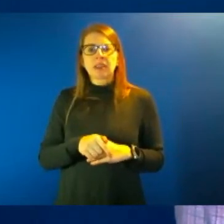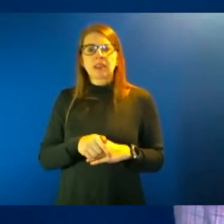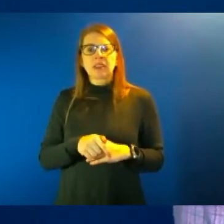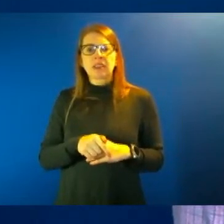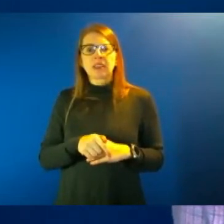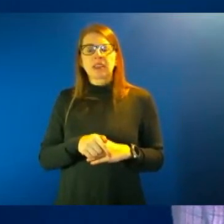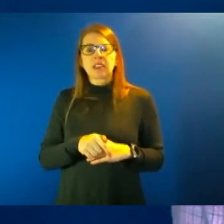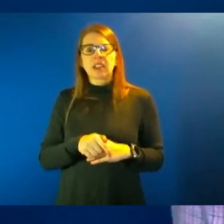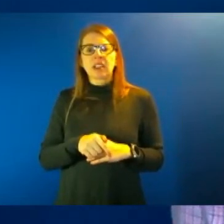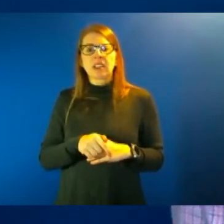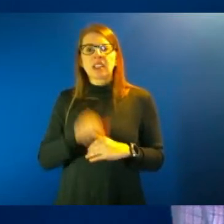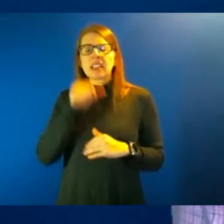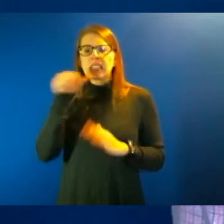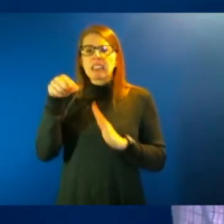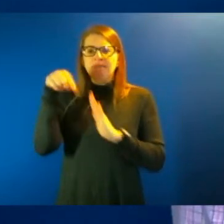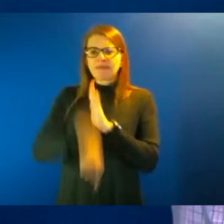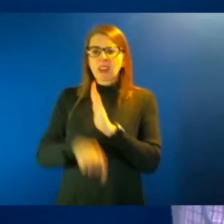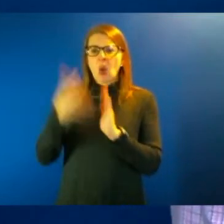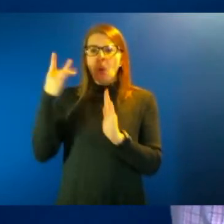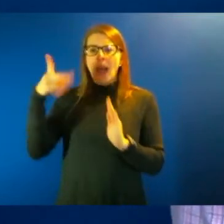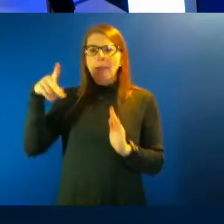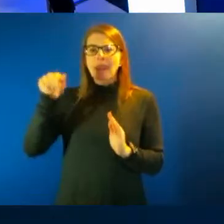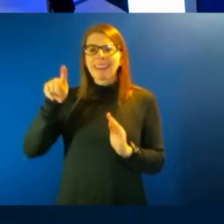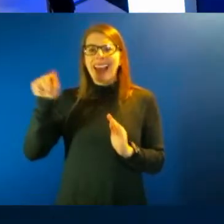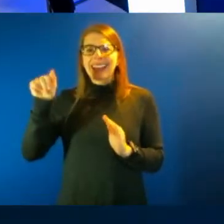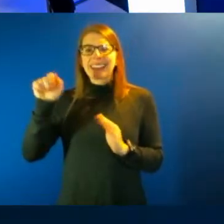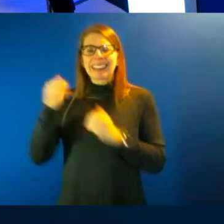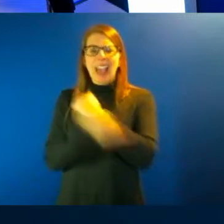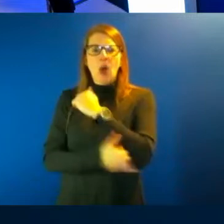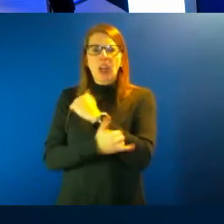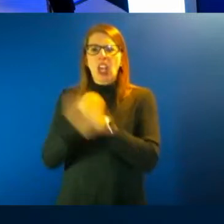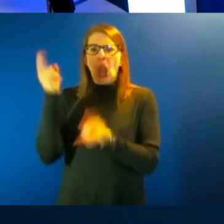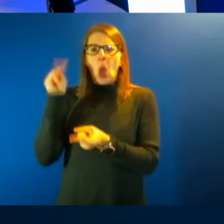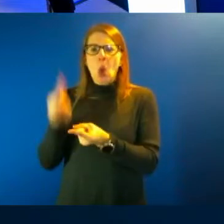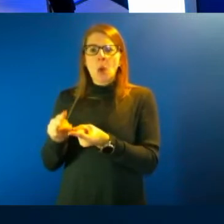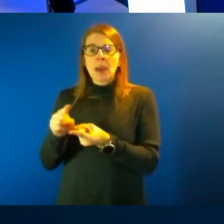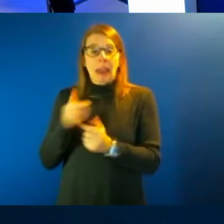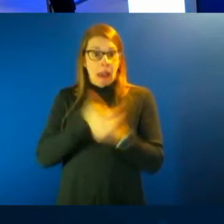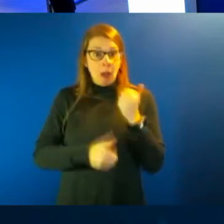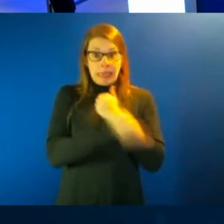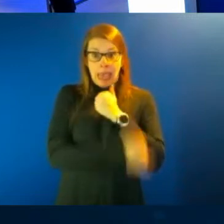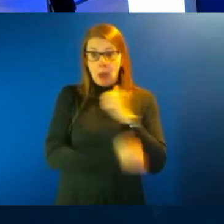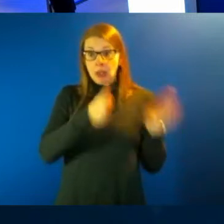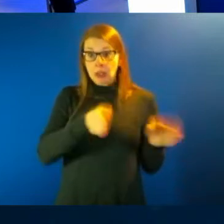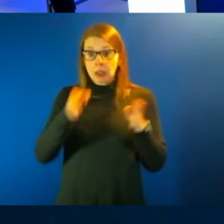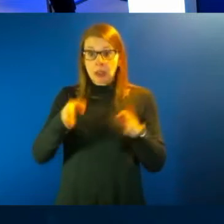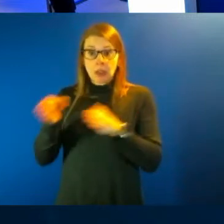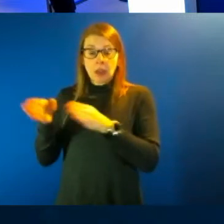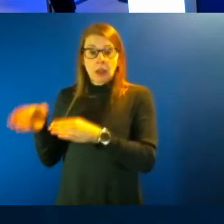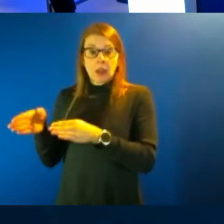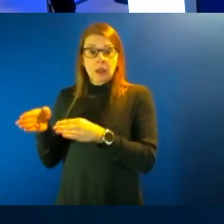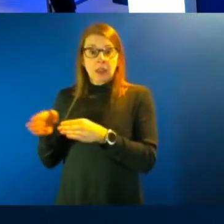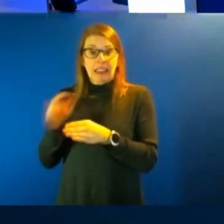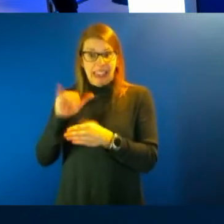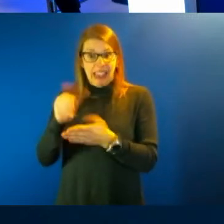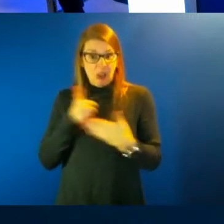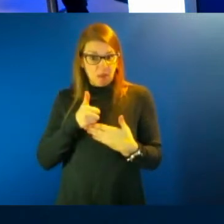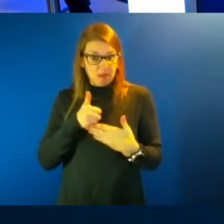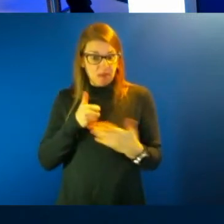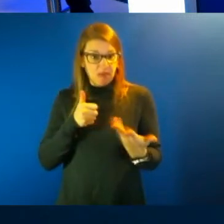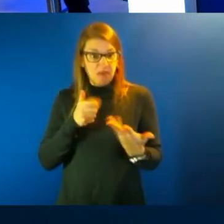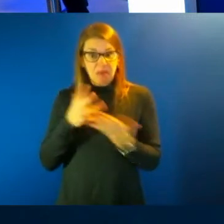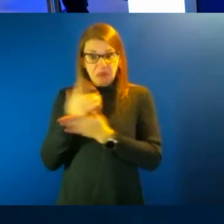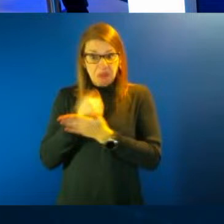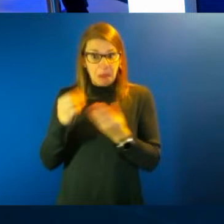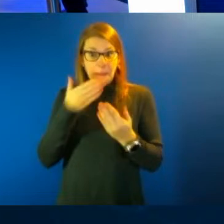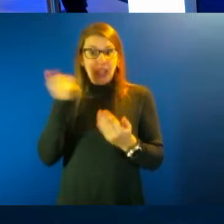to why Platte County was so low. But does it help to go county by county into those small pockets? Does that help you get better data about